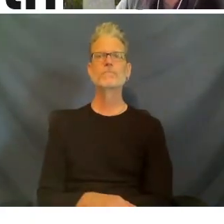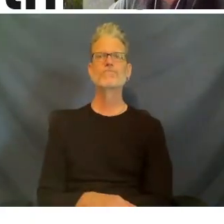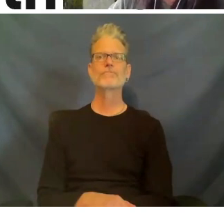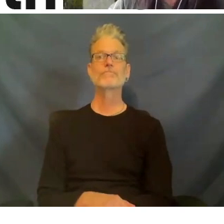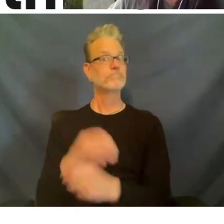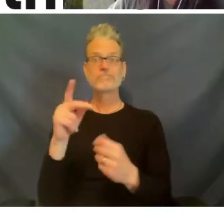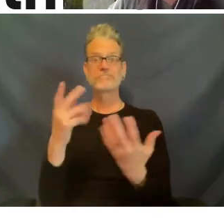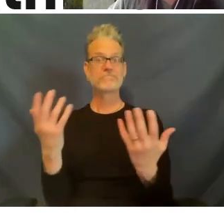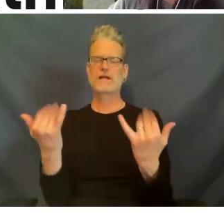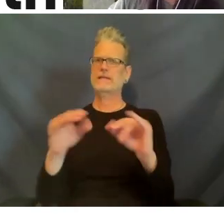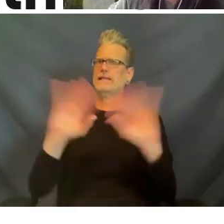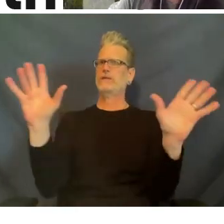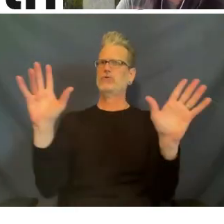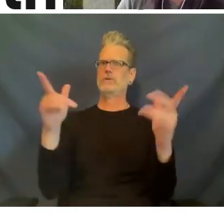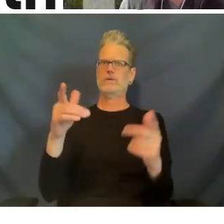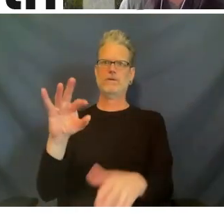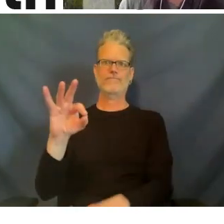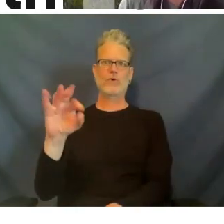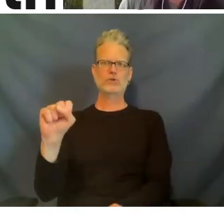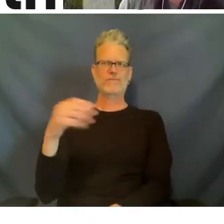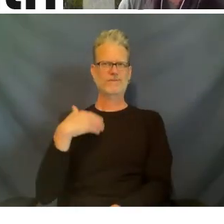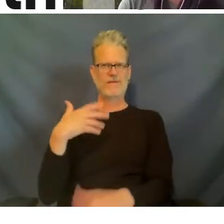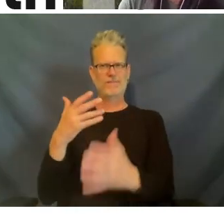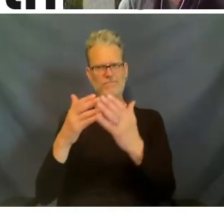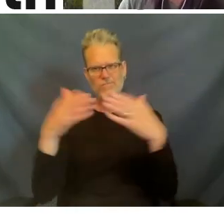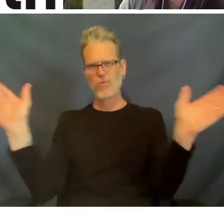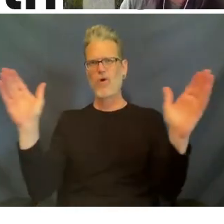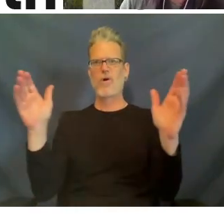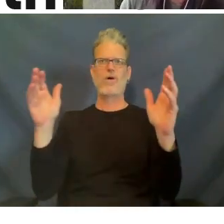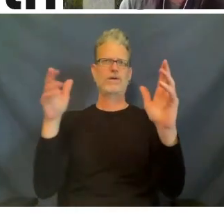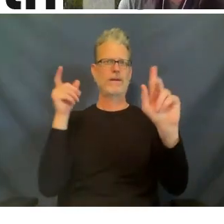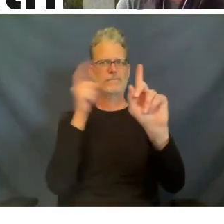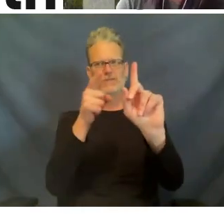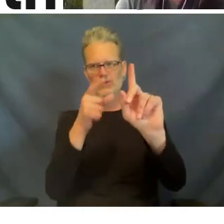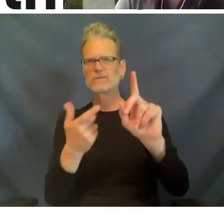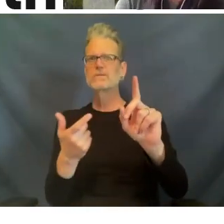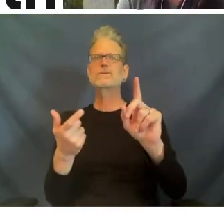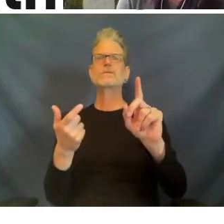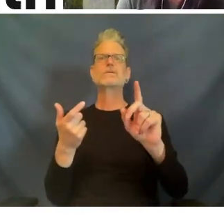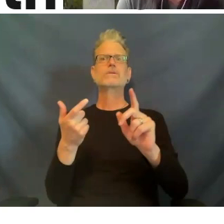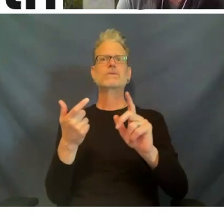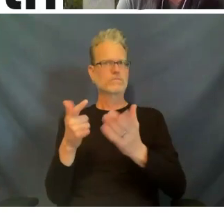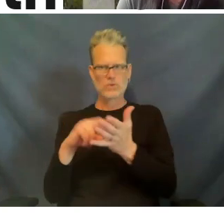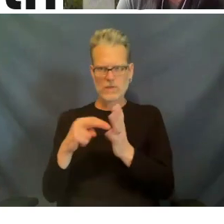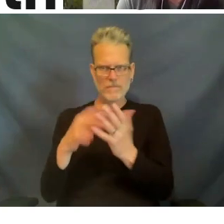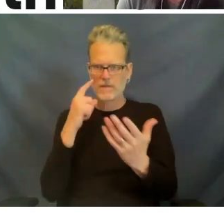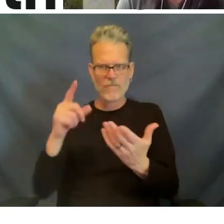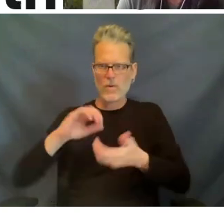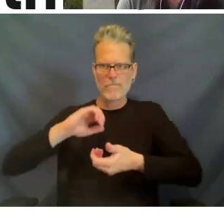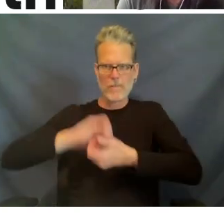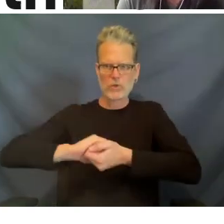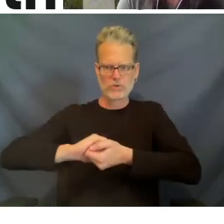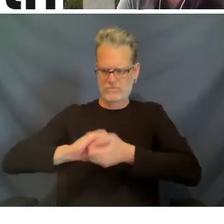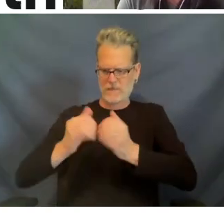so clearly the Forest Service has a broad geographic mission and mission scope, but what does that mean for partnerships?